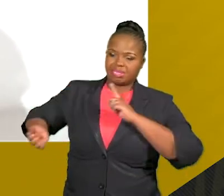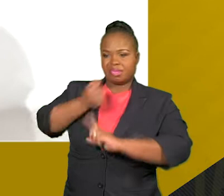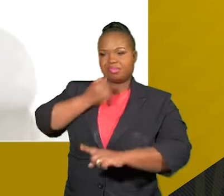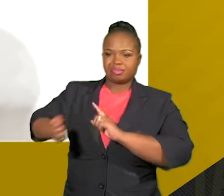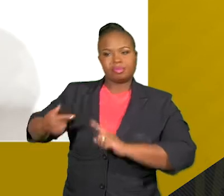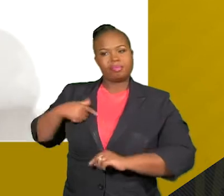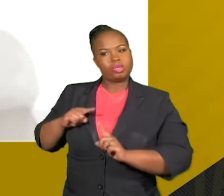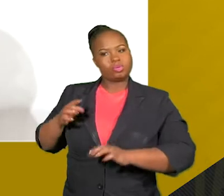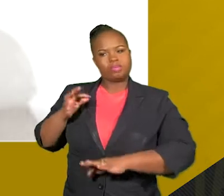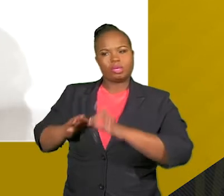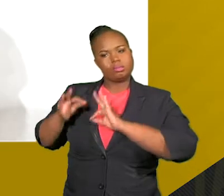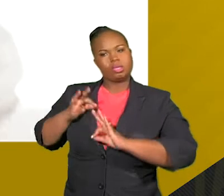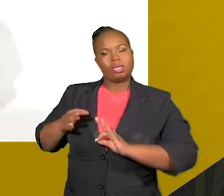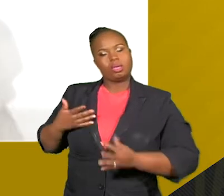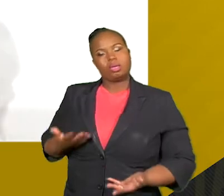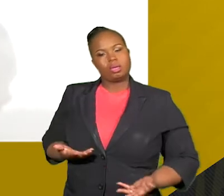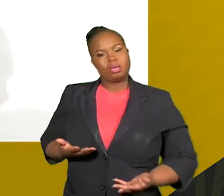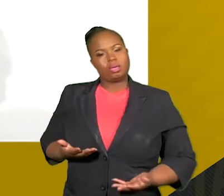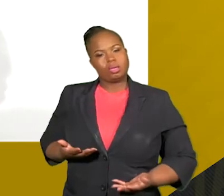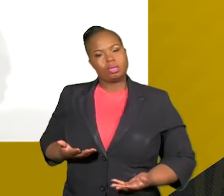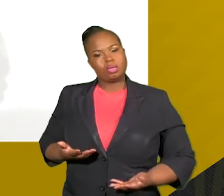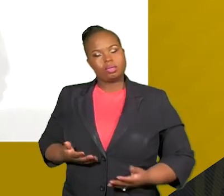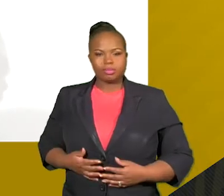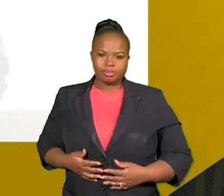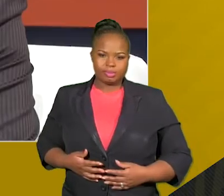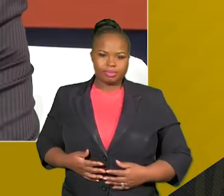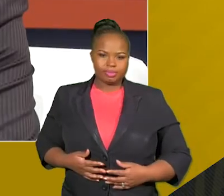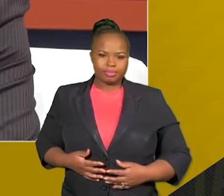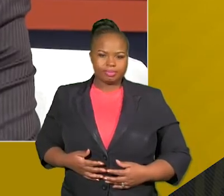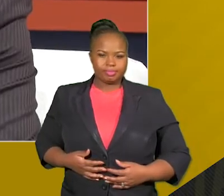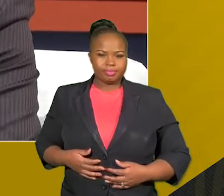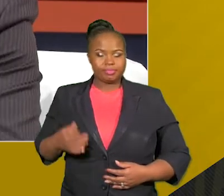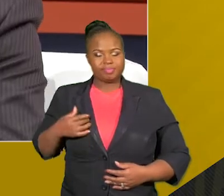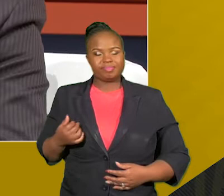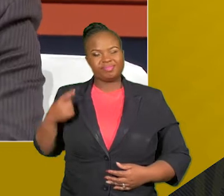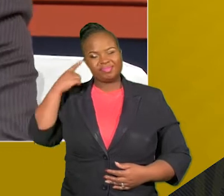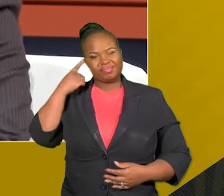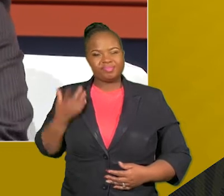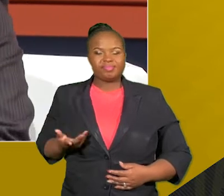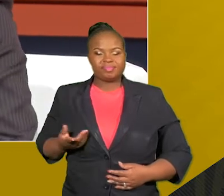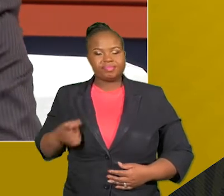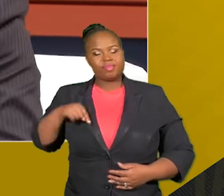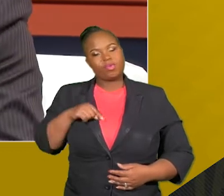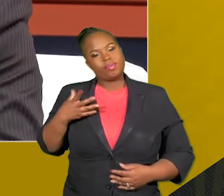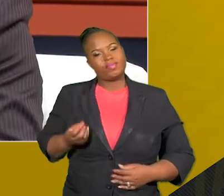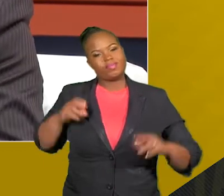of Umputis or Narabuch Rabuch or now King. I think re facing an issue